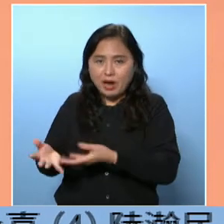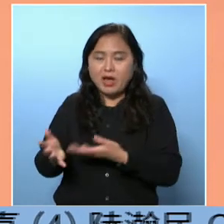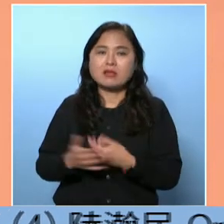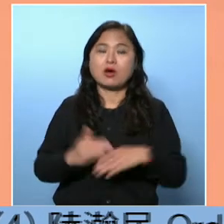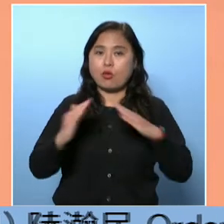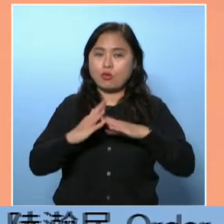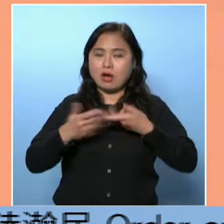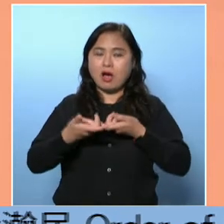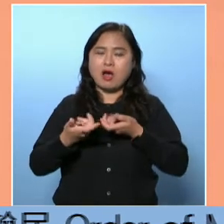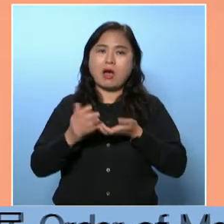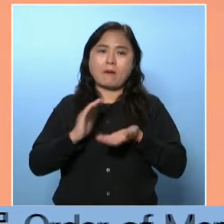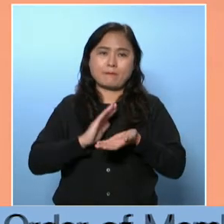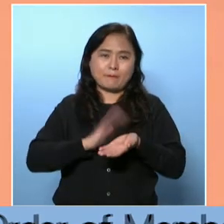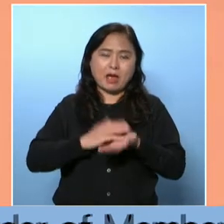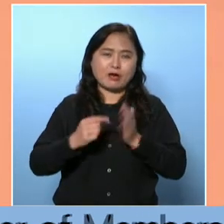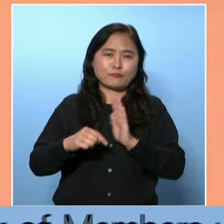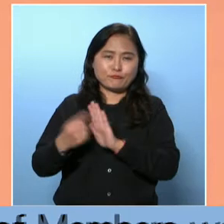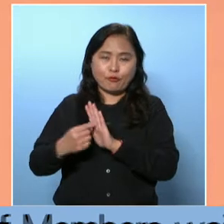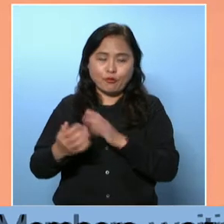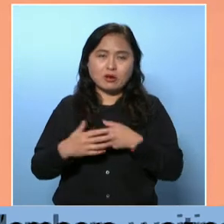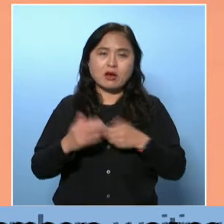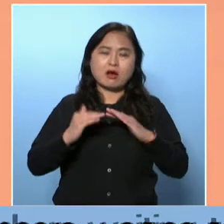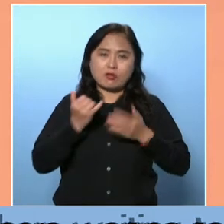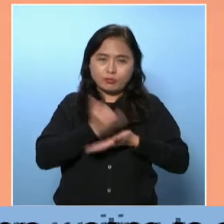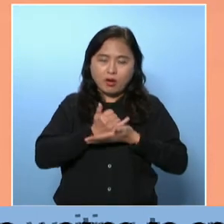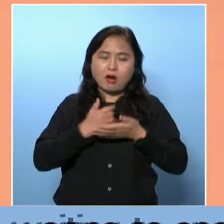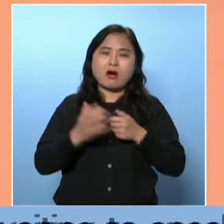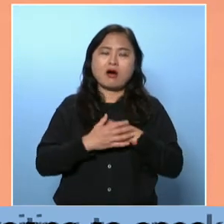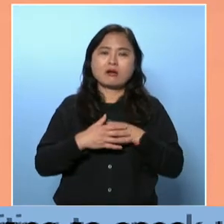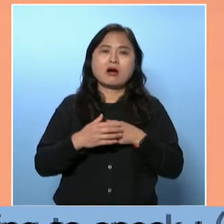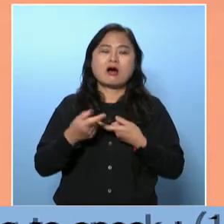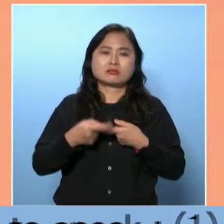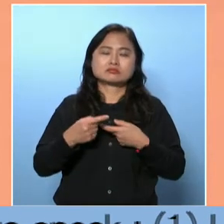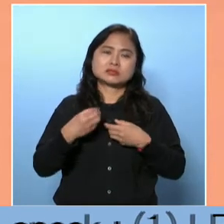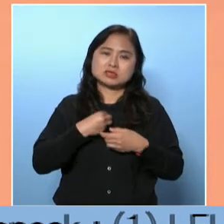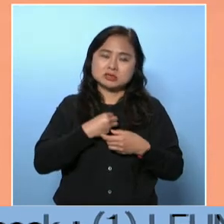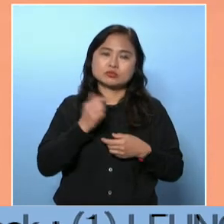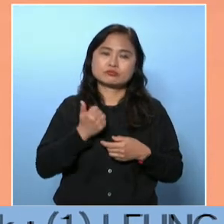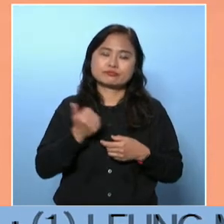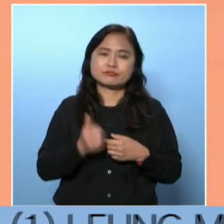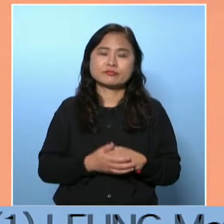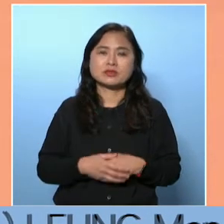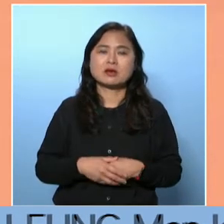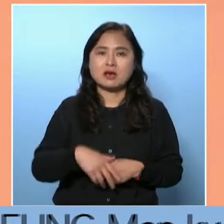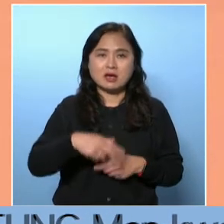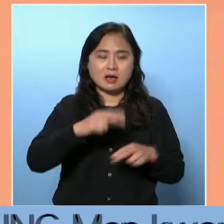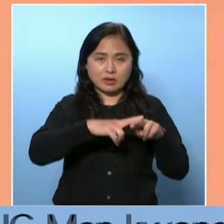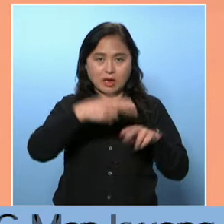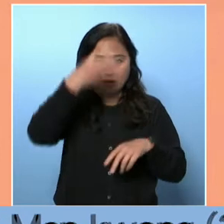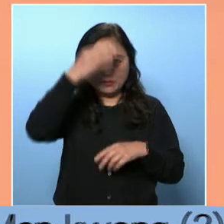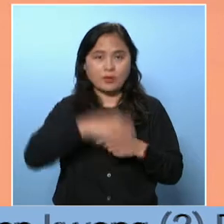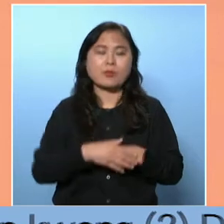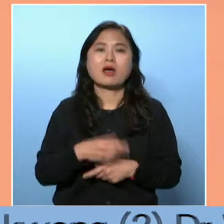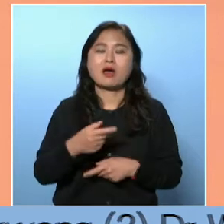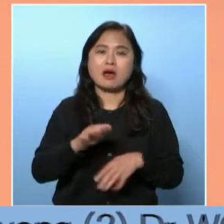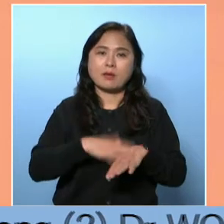in households, staying at home. And then they could receive some treatment while they are isolating at home.